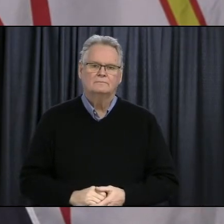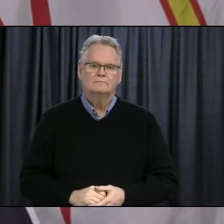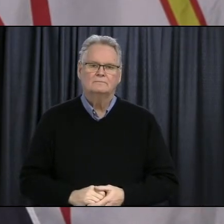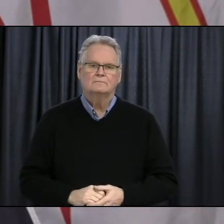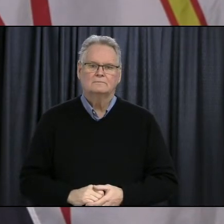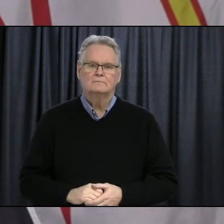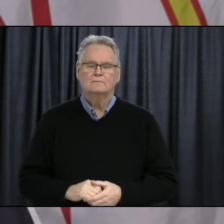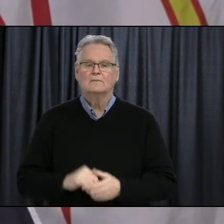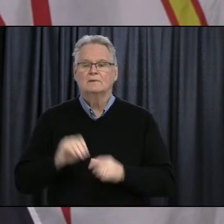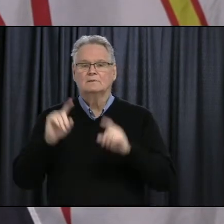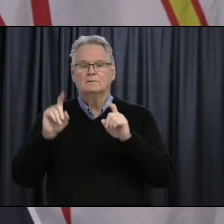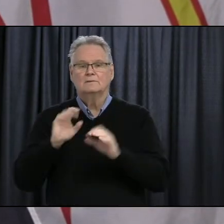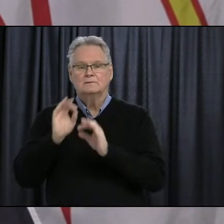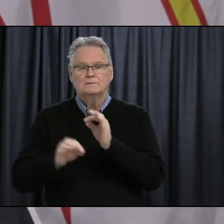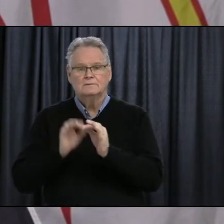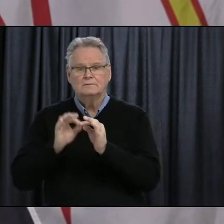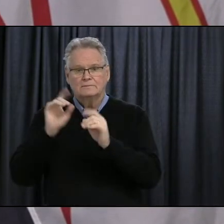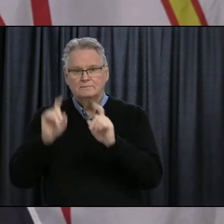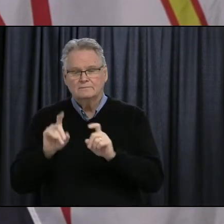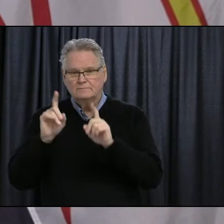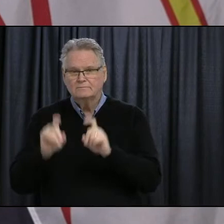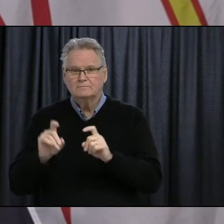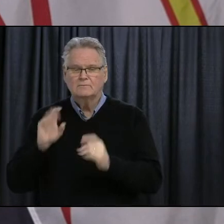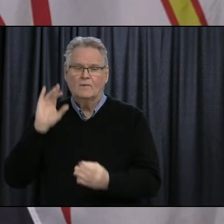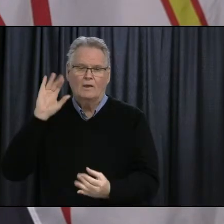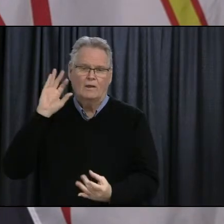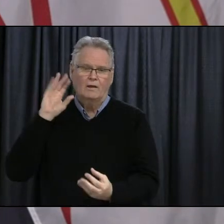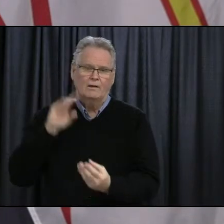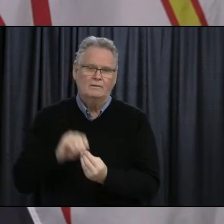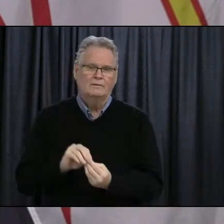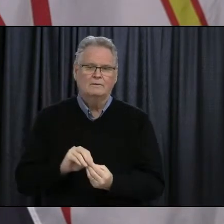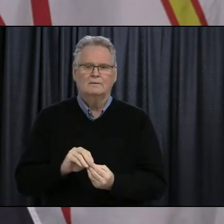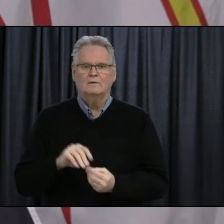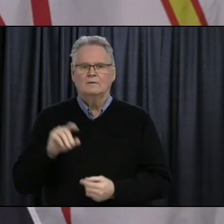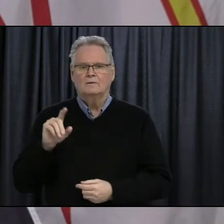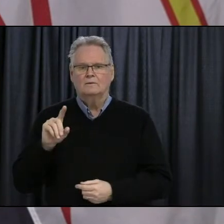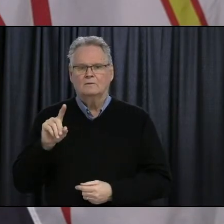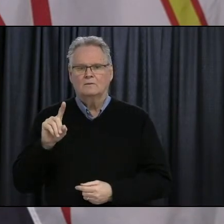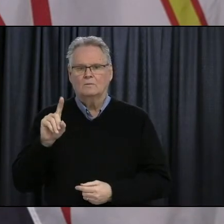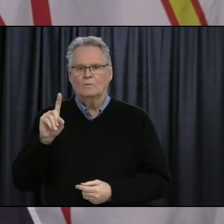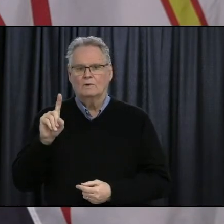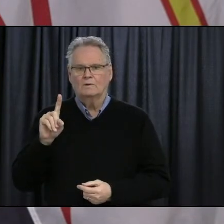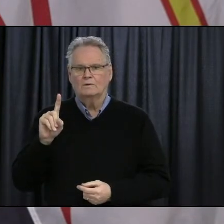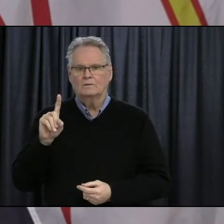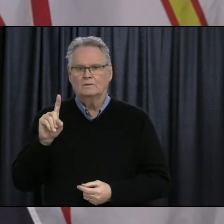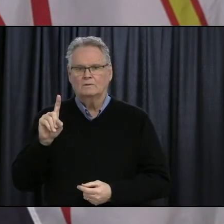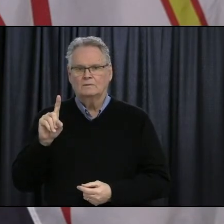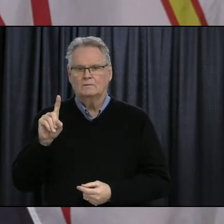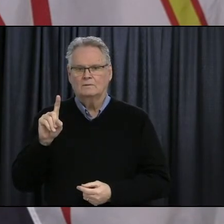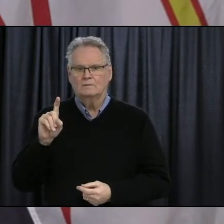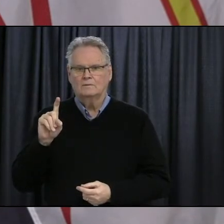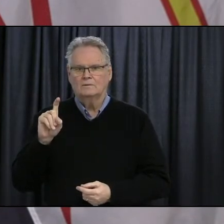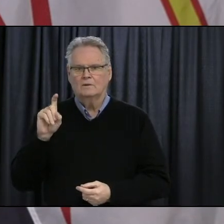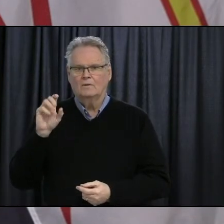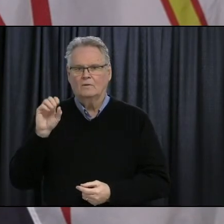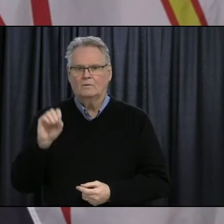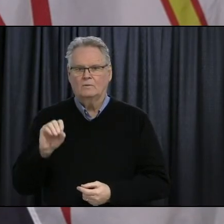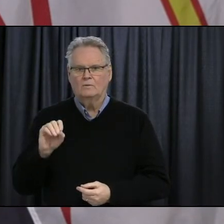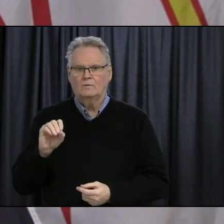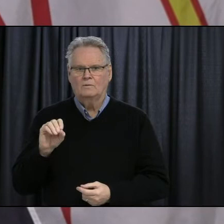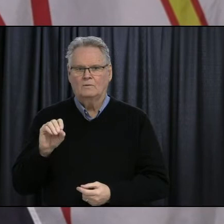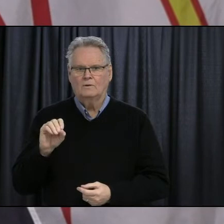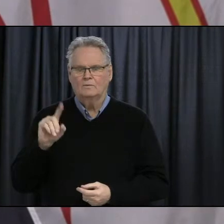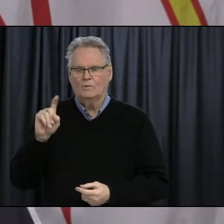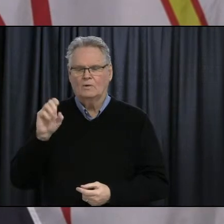108,834 tested to date. We are beginning to see an encouraging trend with more recoveries and new cases, thereby